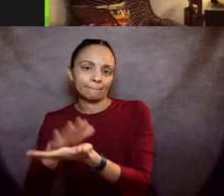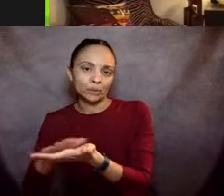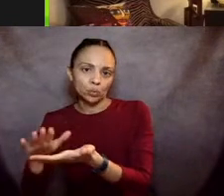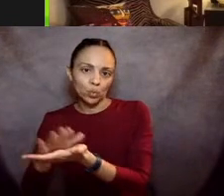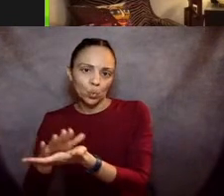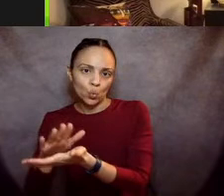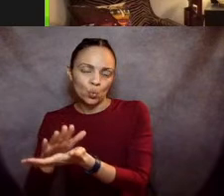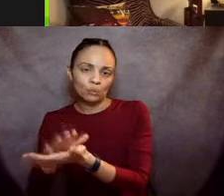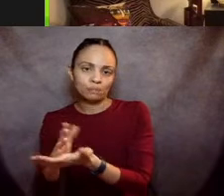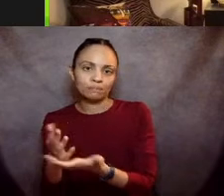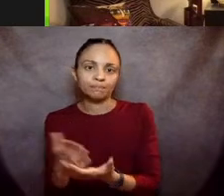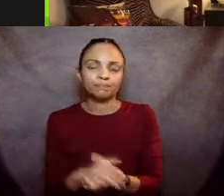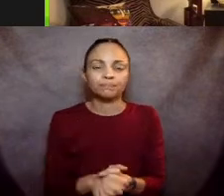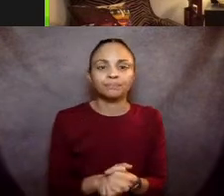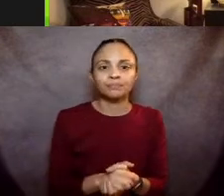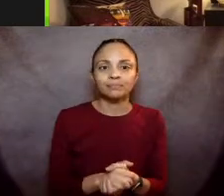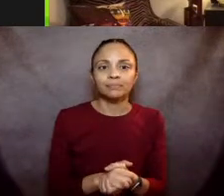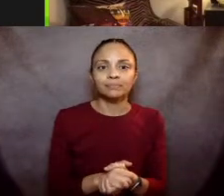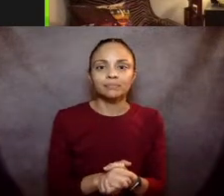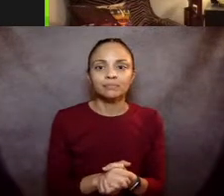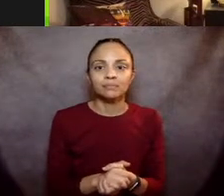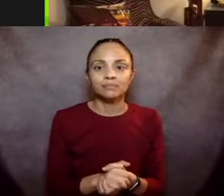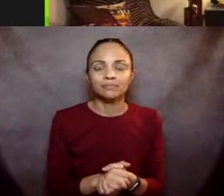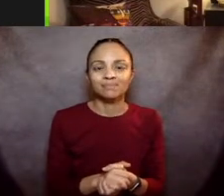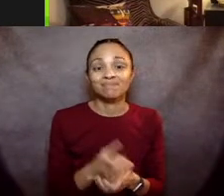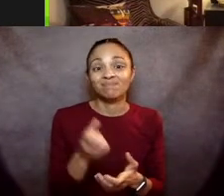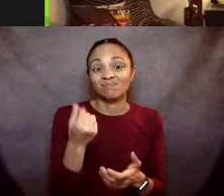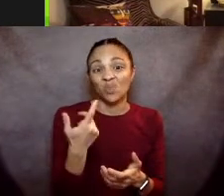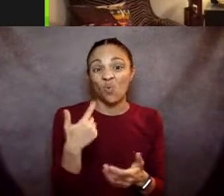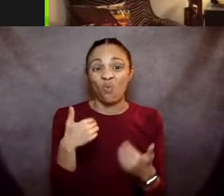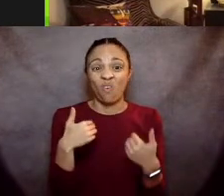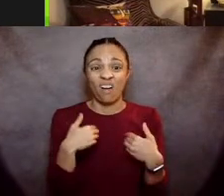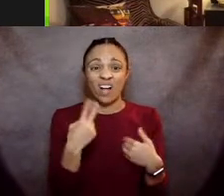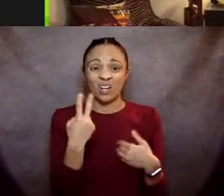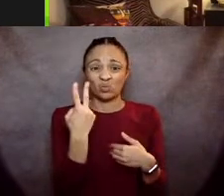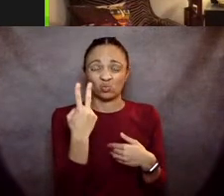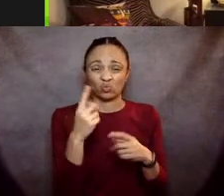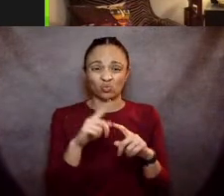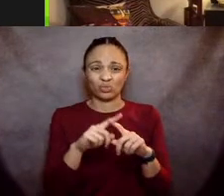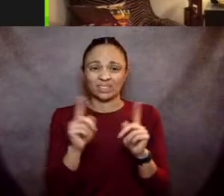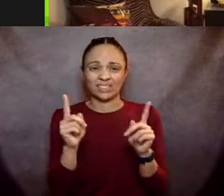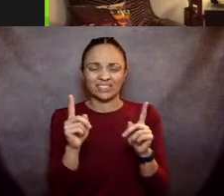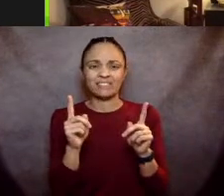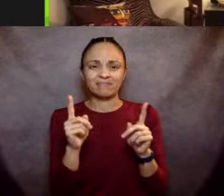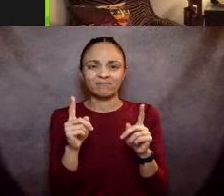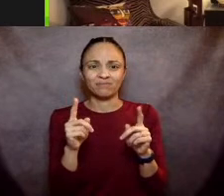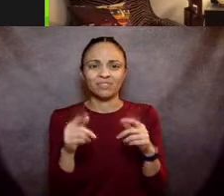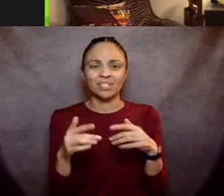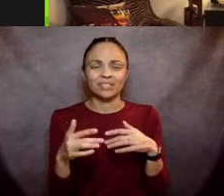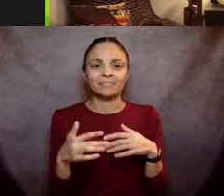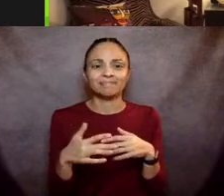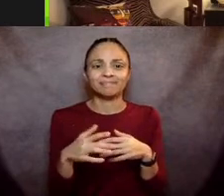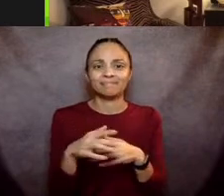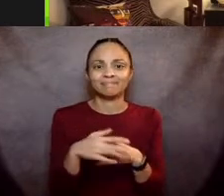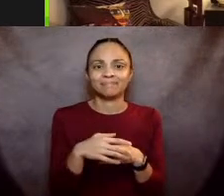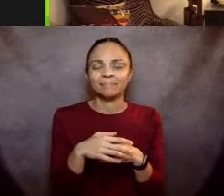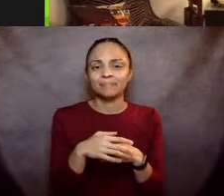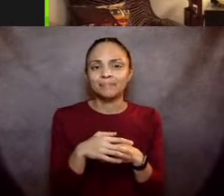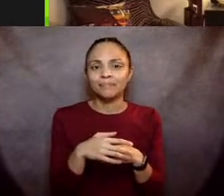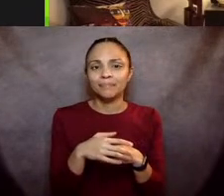really, the dichotomy between respecting the past and the need and the